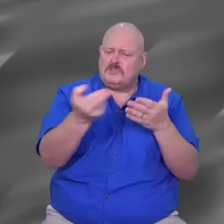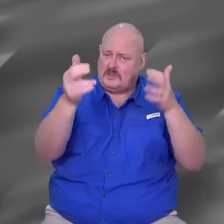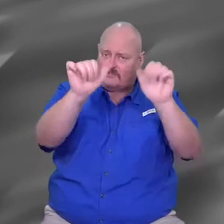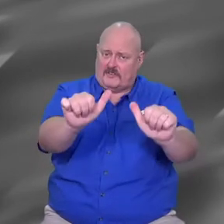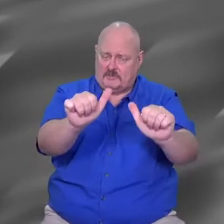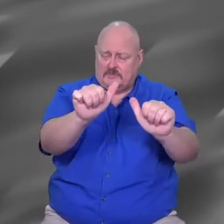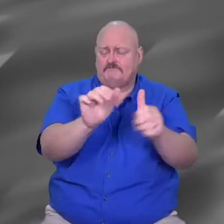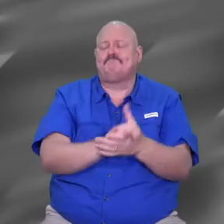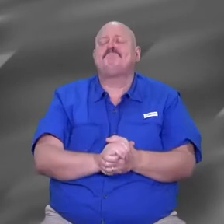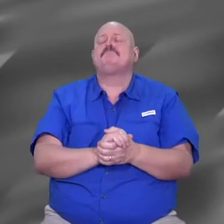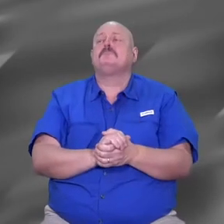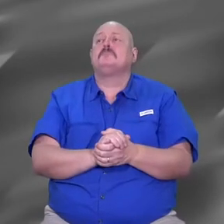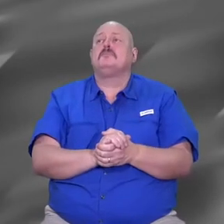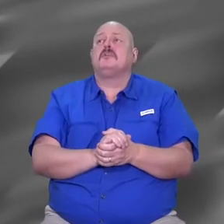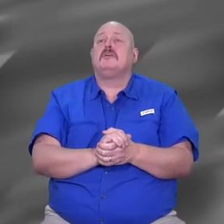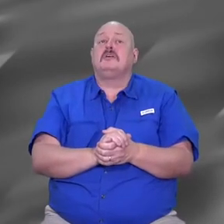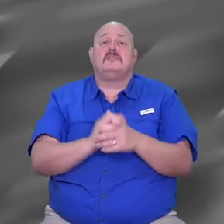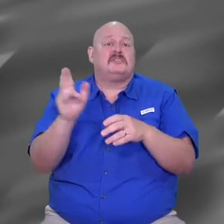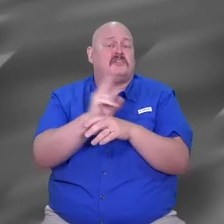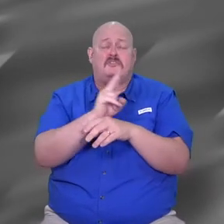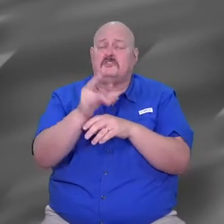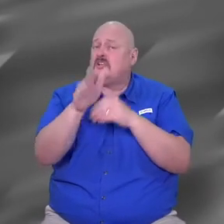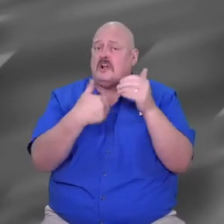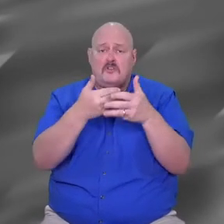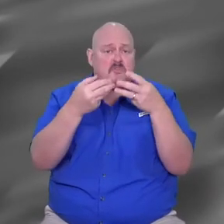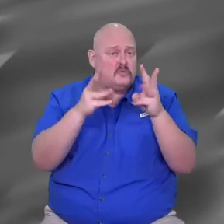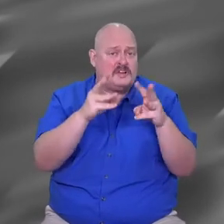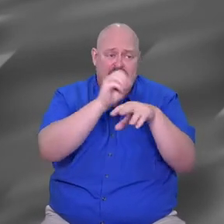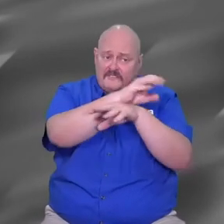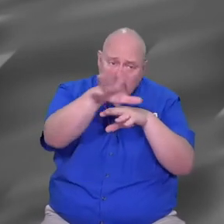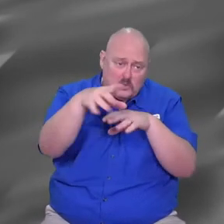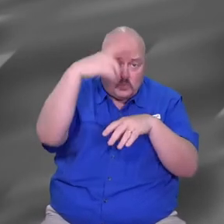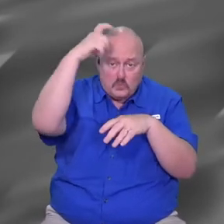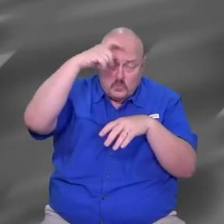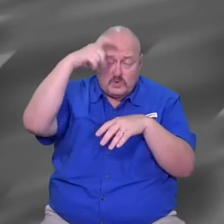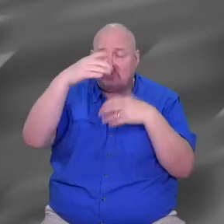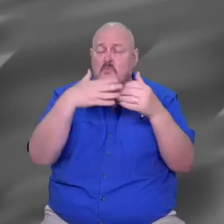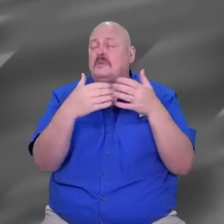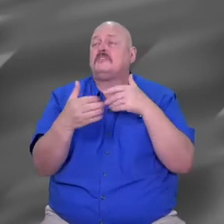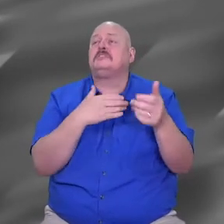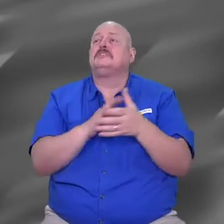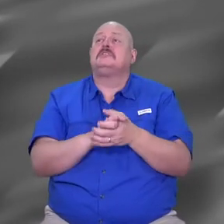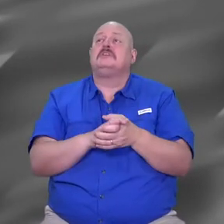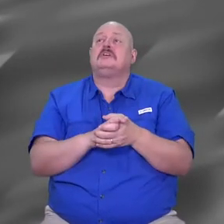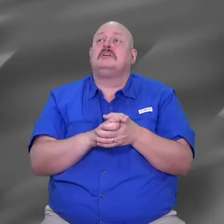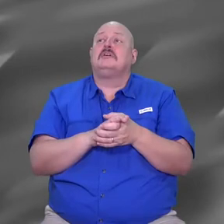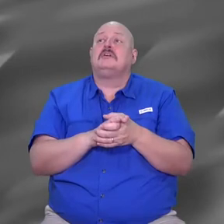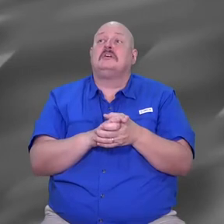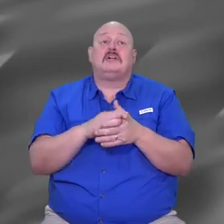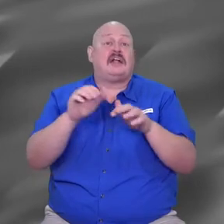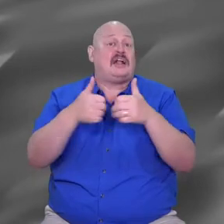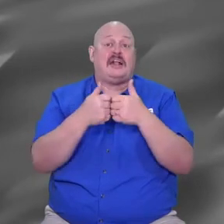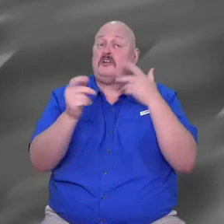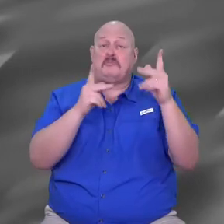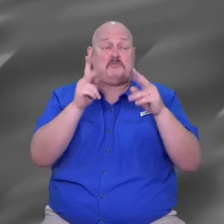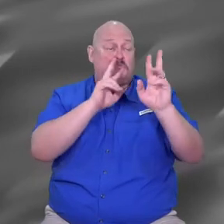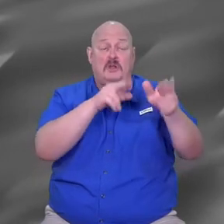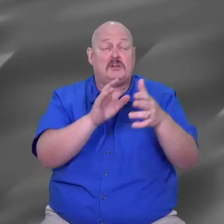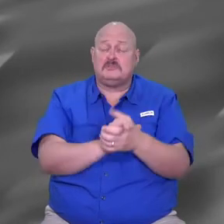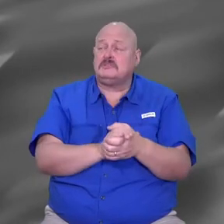that they have. They have exhausted all the means of influence, wisdom, whatever it may be. And this is just how humanity